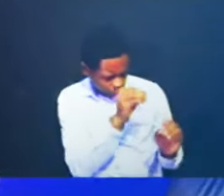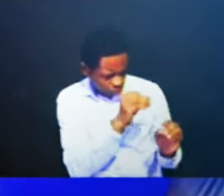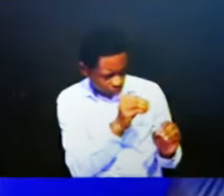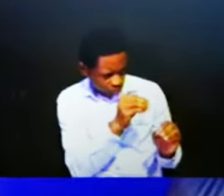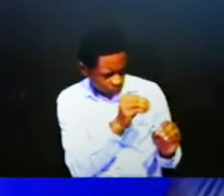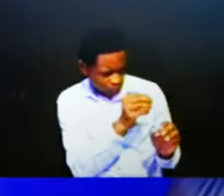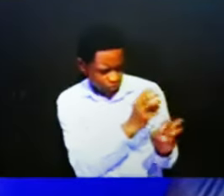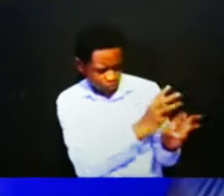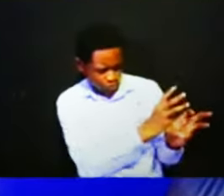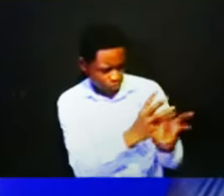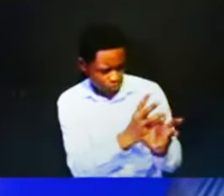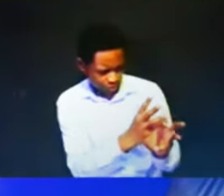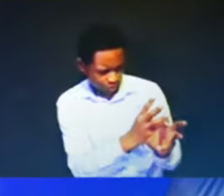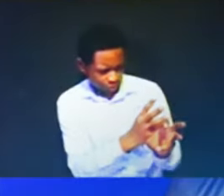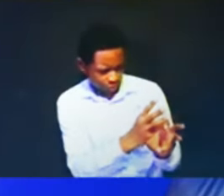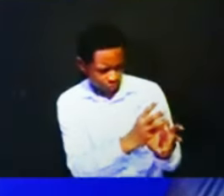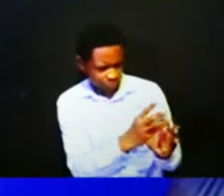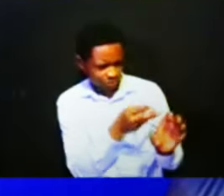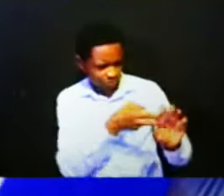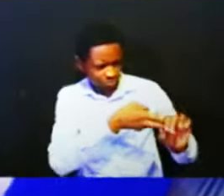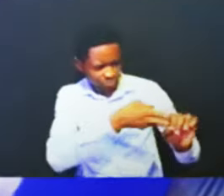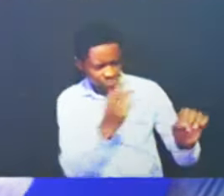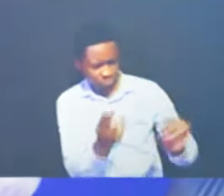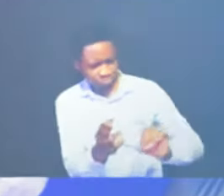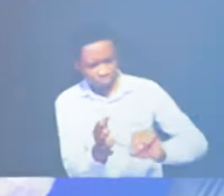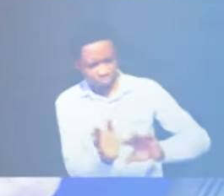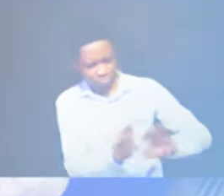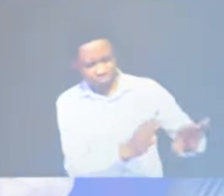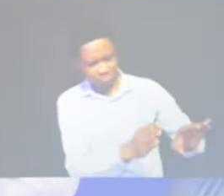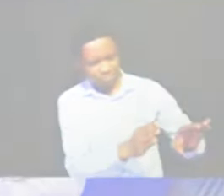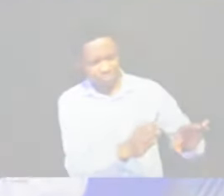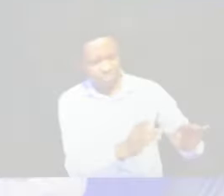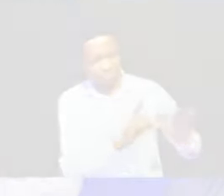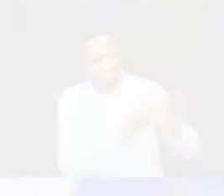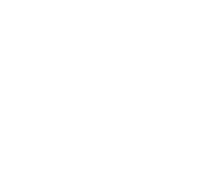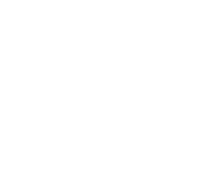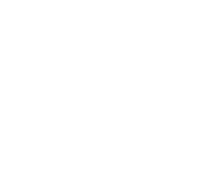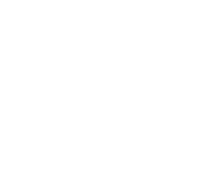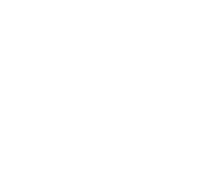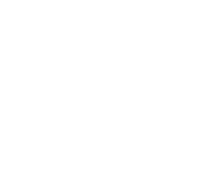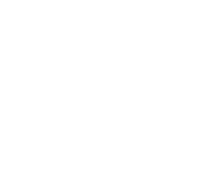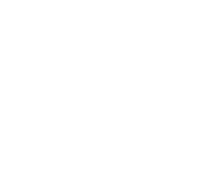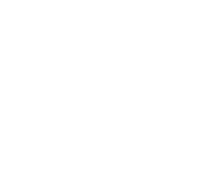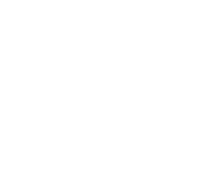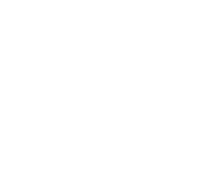obstacles in our way. Nipa pemu eba na wotu nipa sintidu ya no mama yen shewonso.